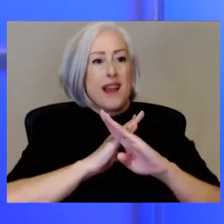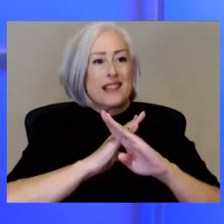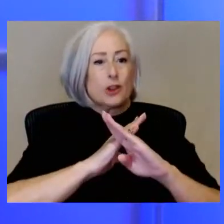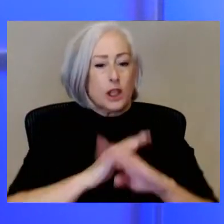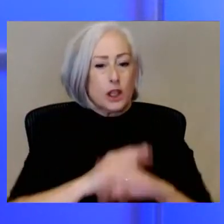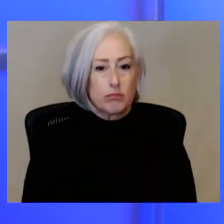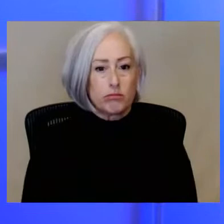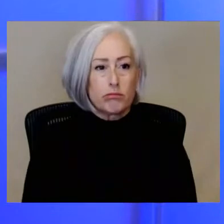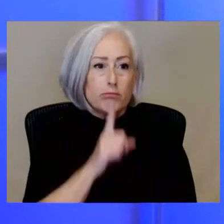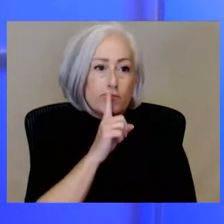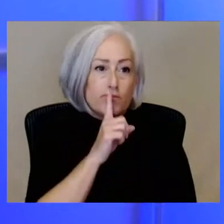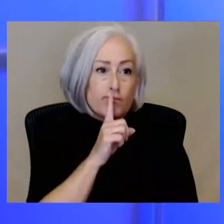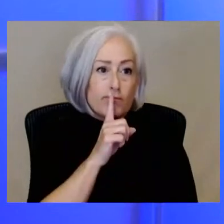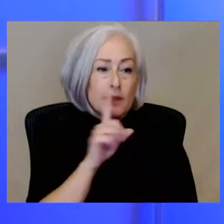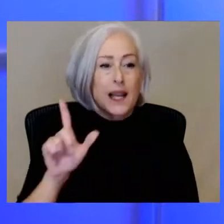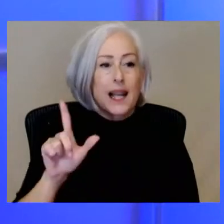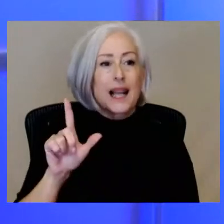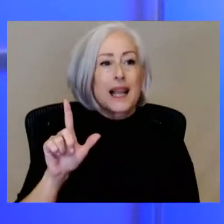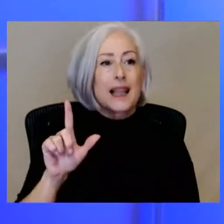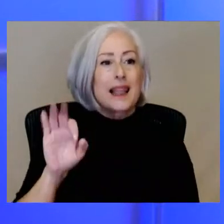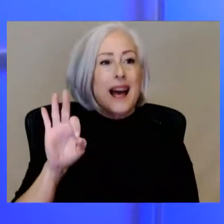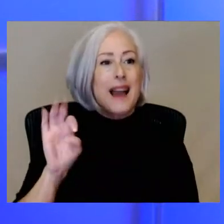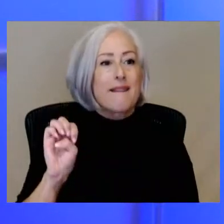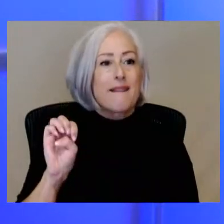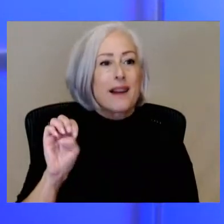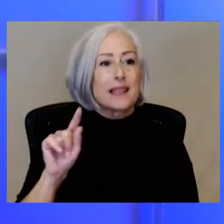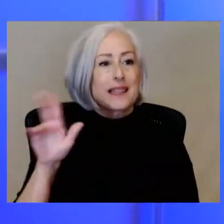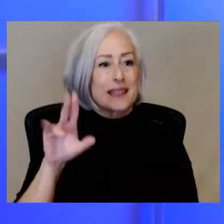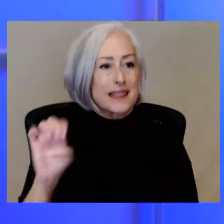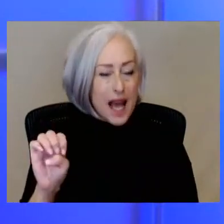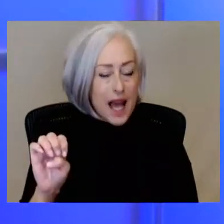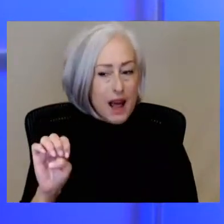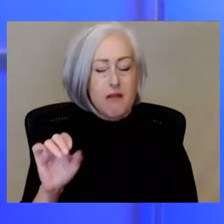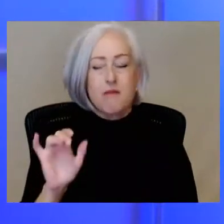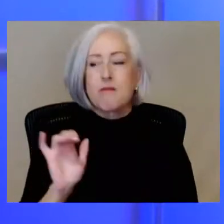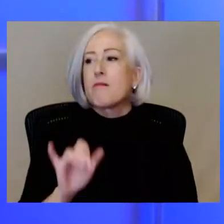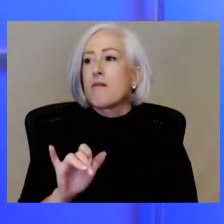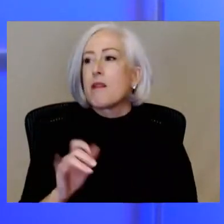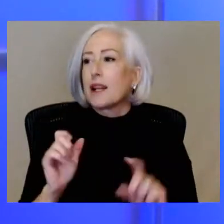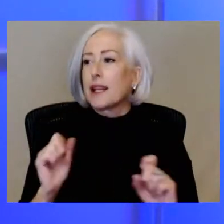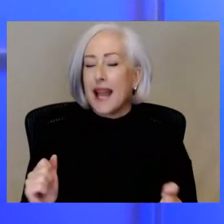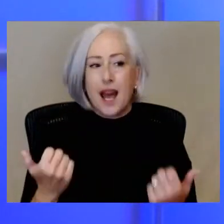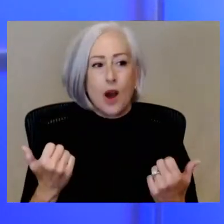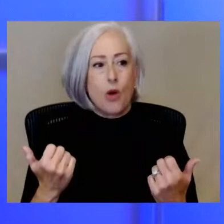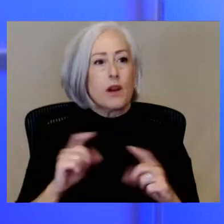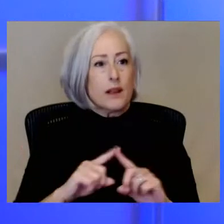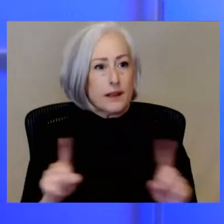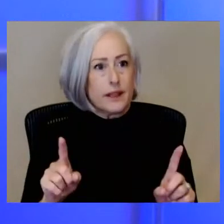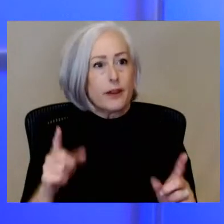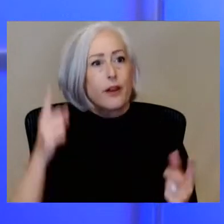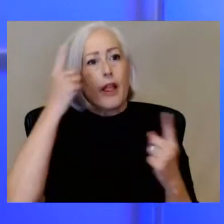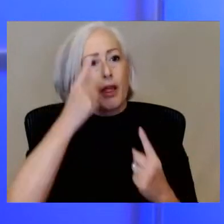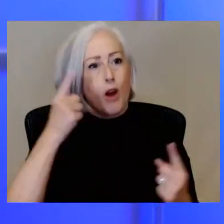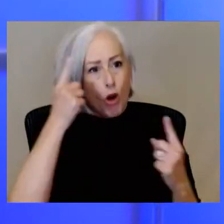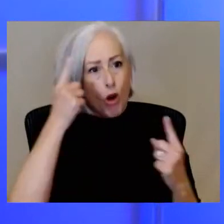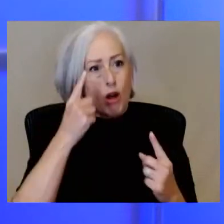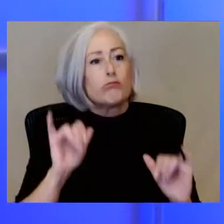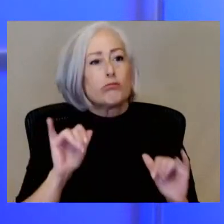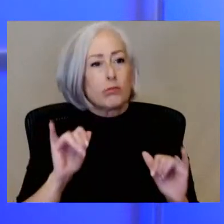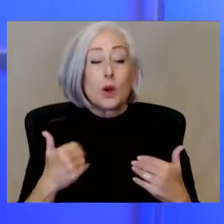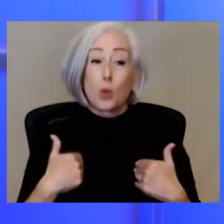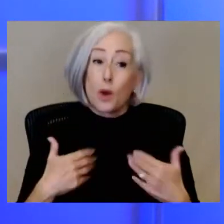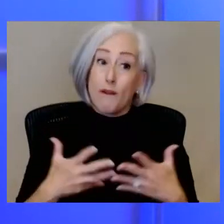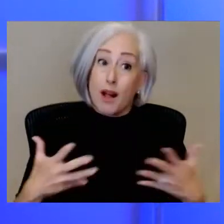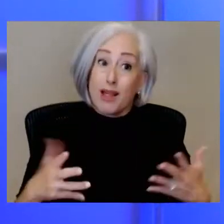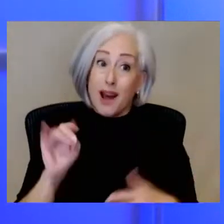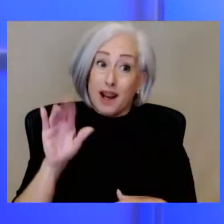lifestyle. And now it's a different world, and there's a lot of data, and we've generated a lot of that data from our studies on exercise